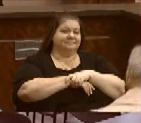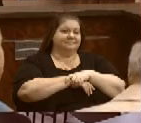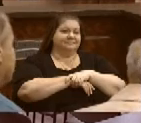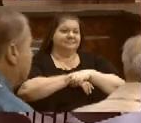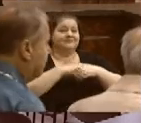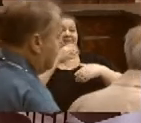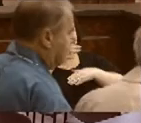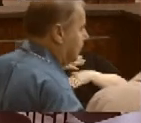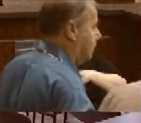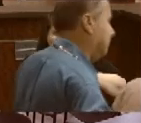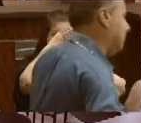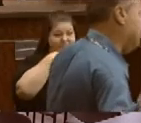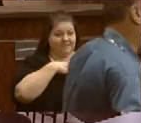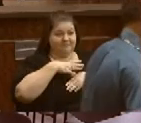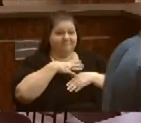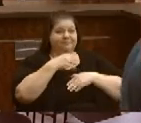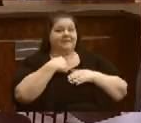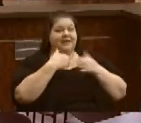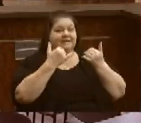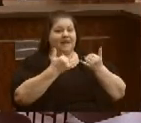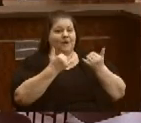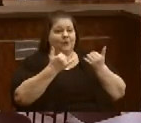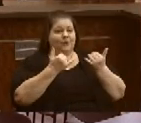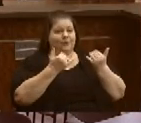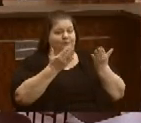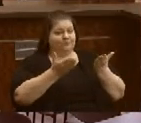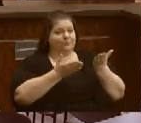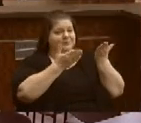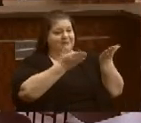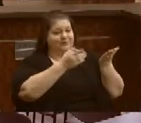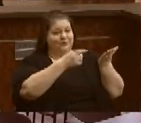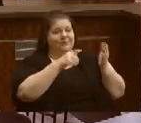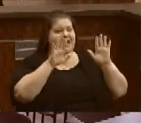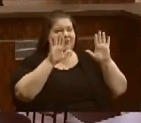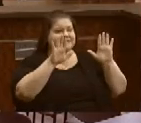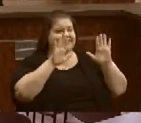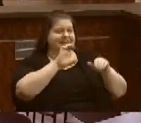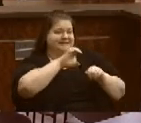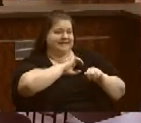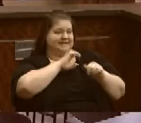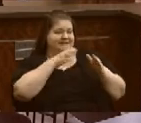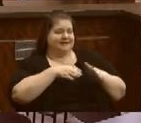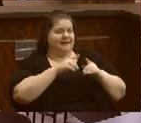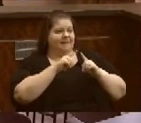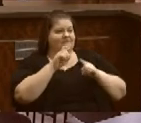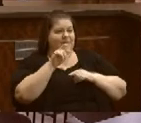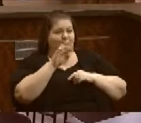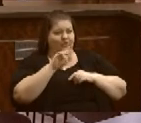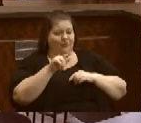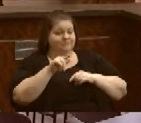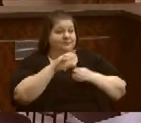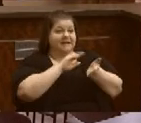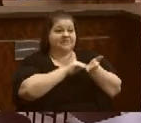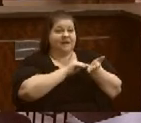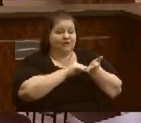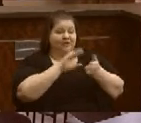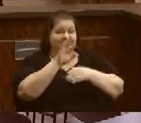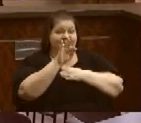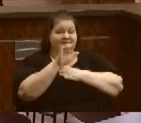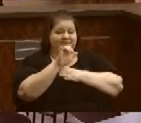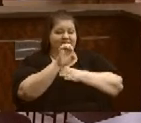Ladies and gentlemen, I now present to you the outstanding citizen of Laurel, Dr. Felix